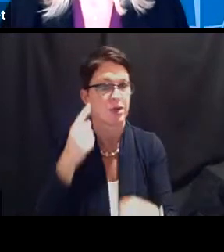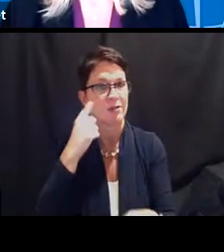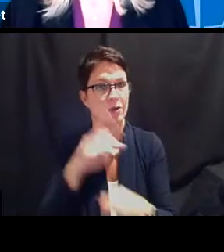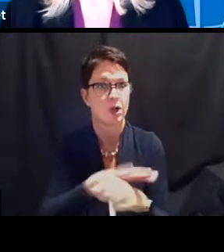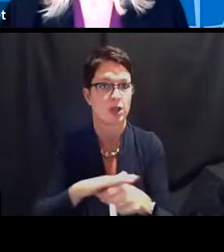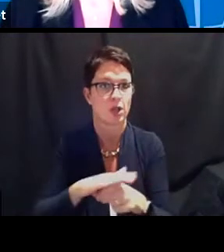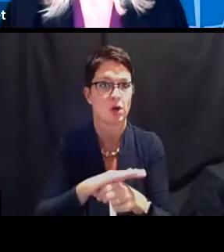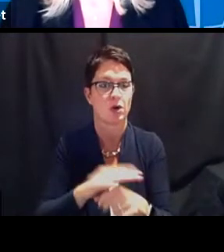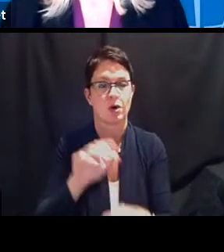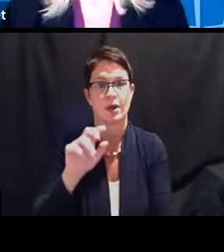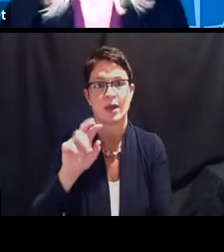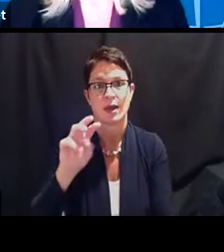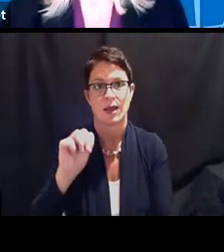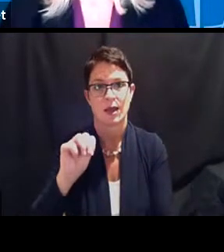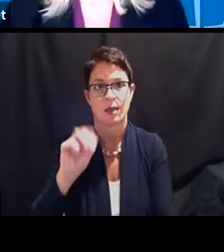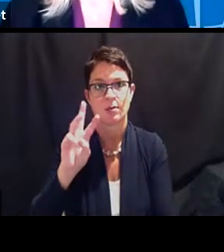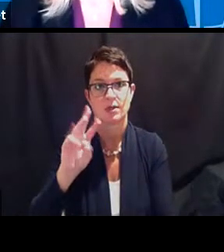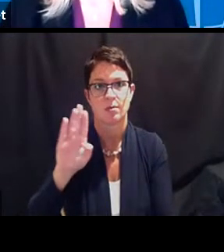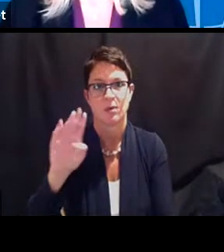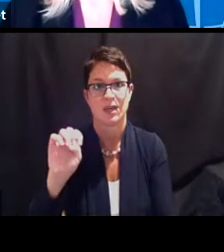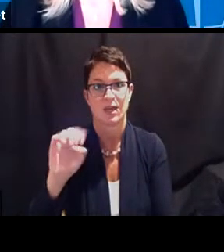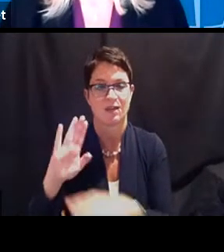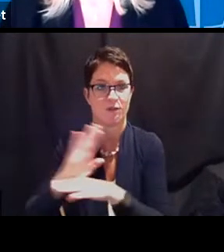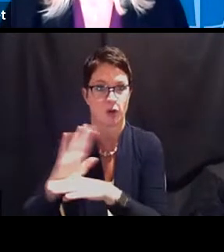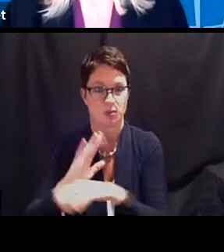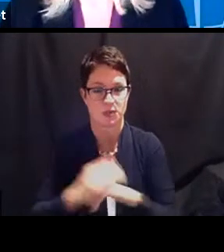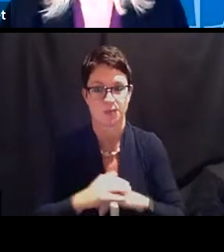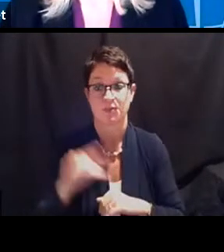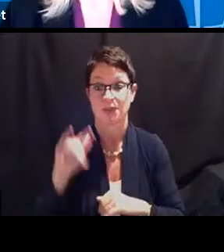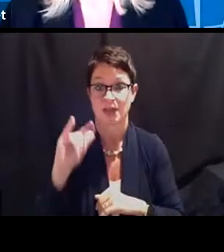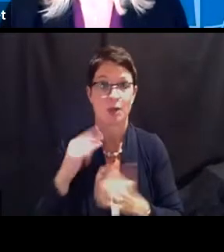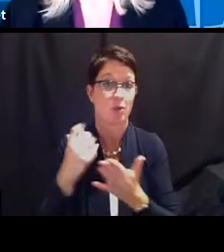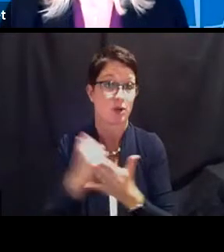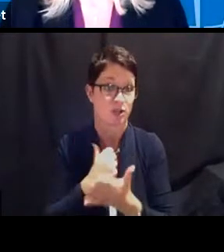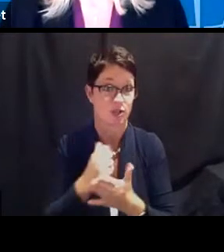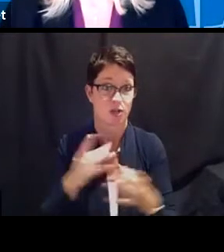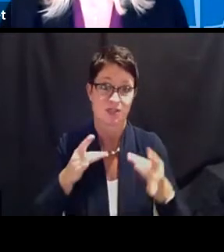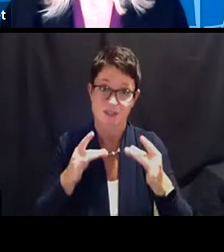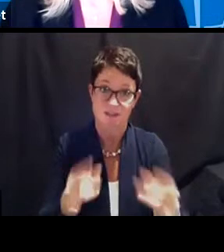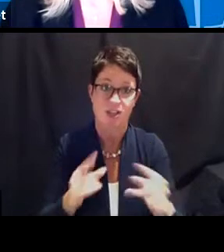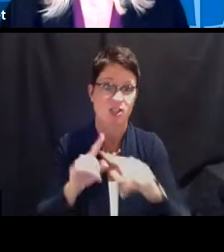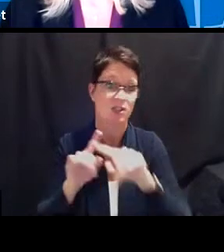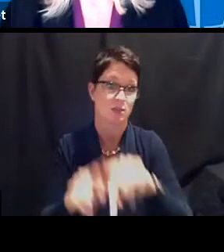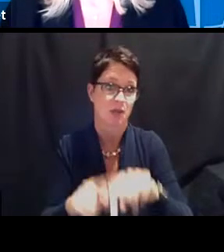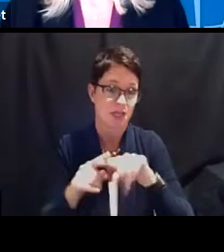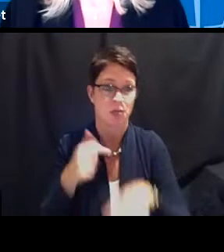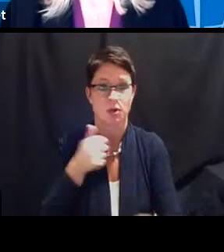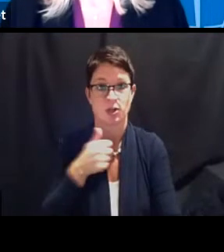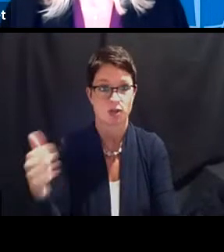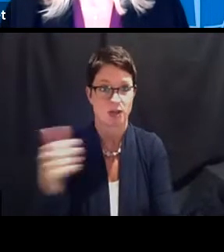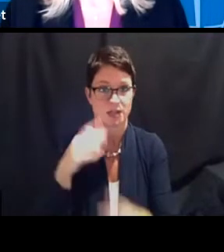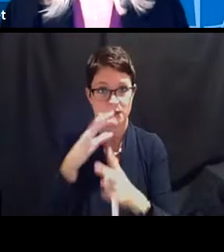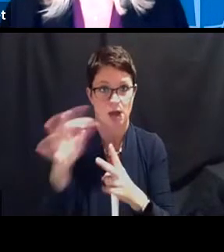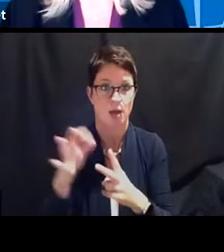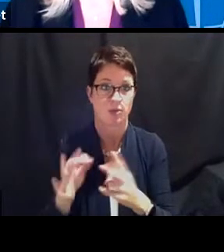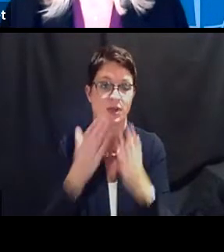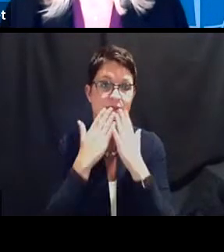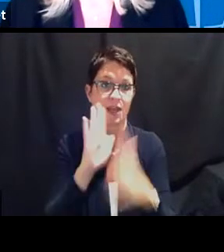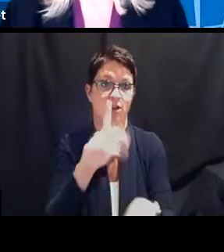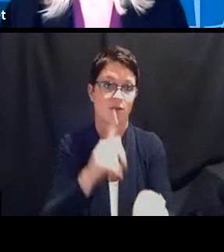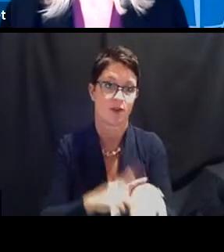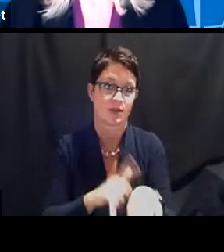local MWBE firms. This airport deserves an efficient and dependable transit option. Thank you for your